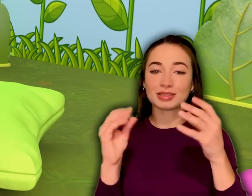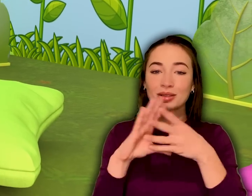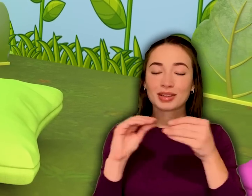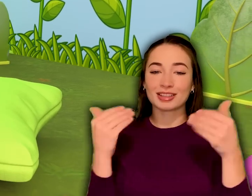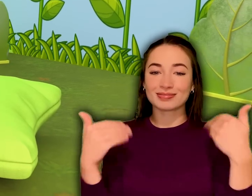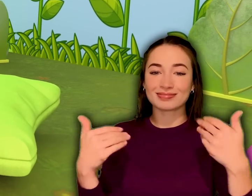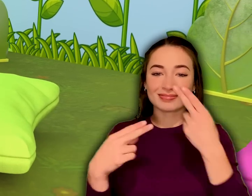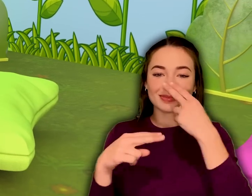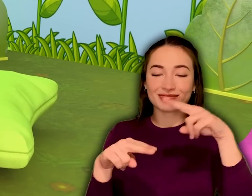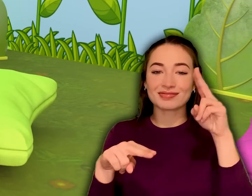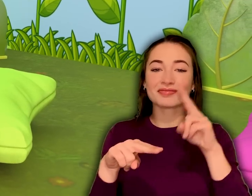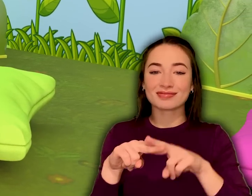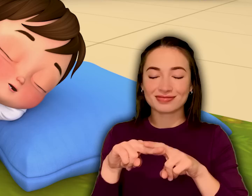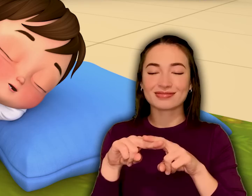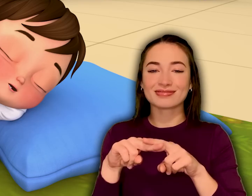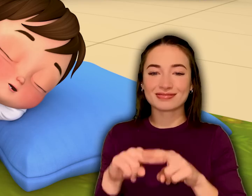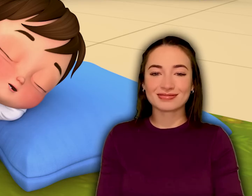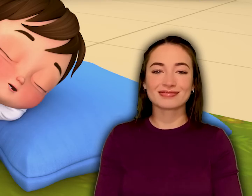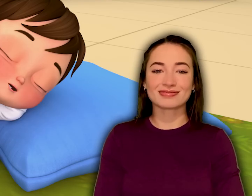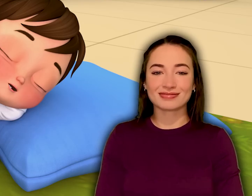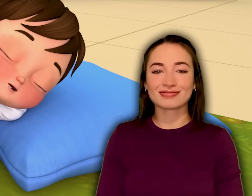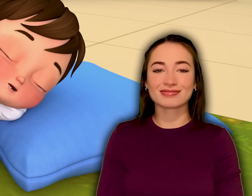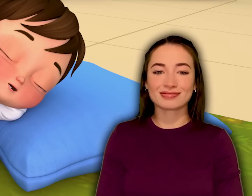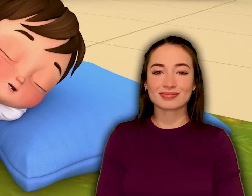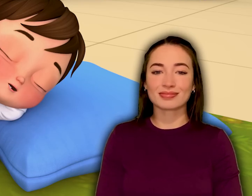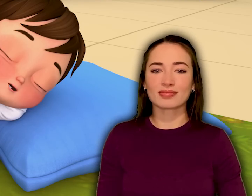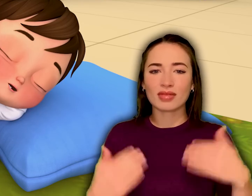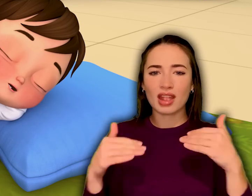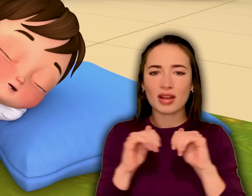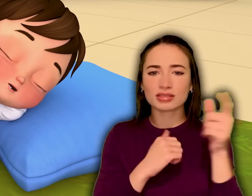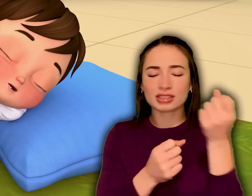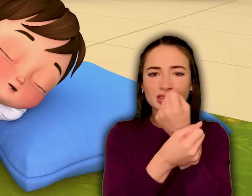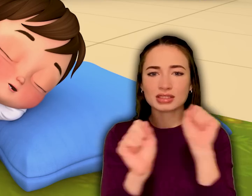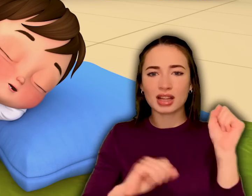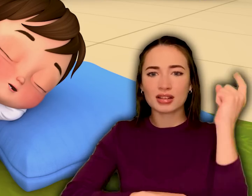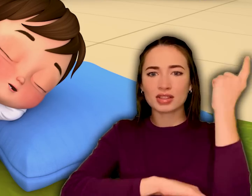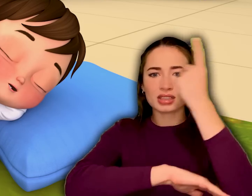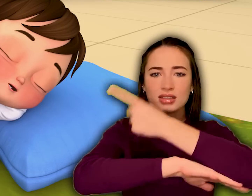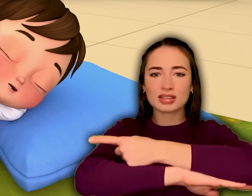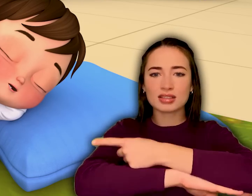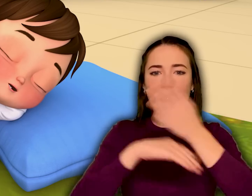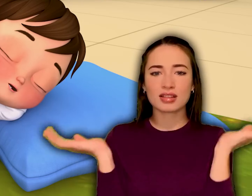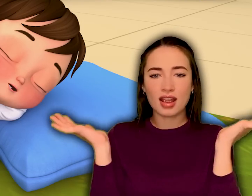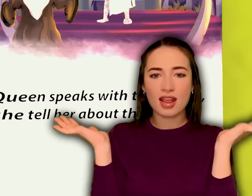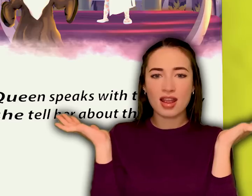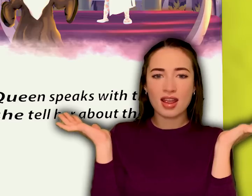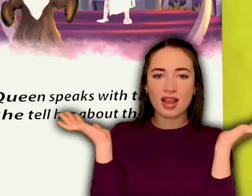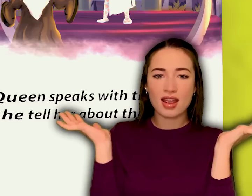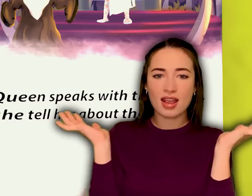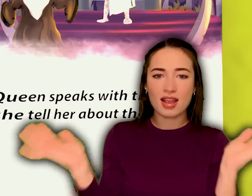reading a story is full of Glory how does she save